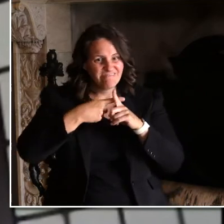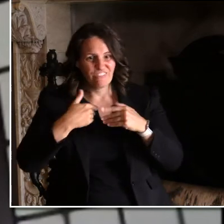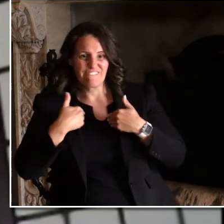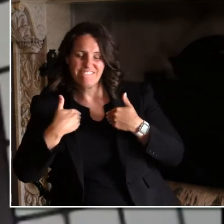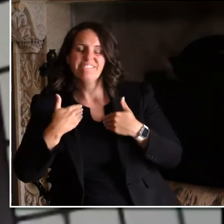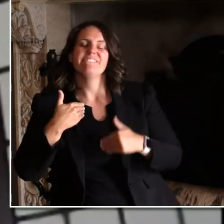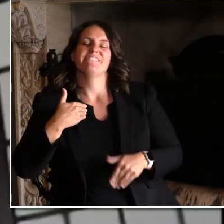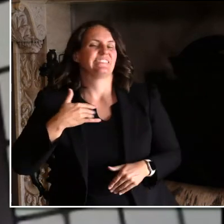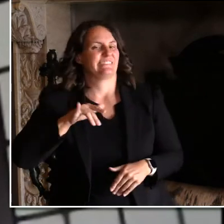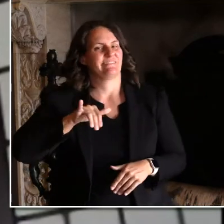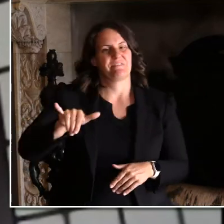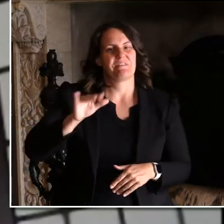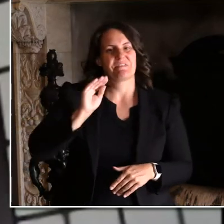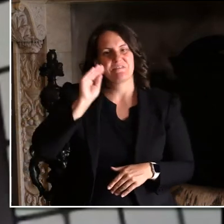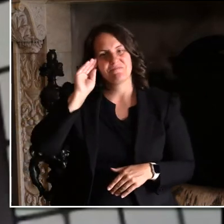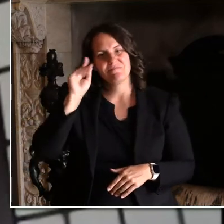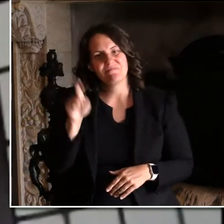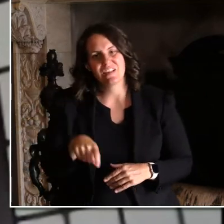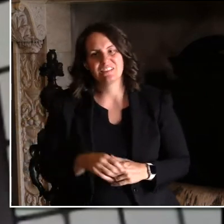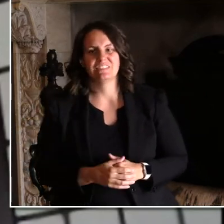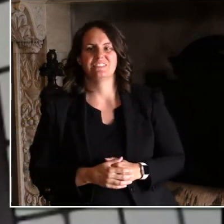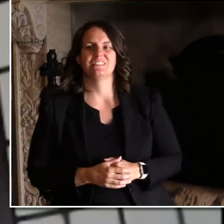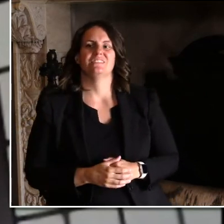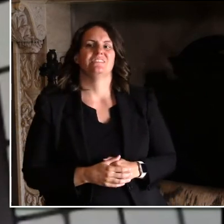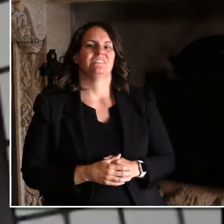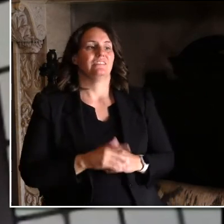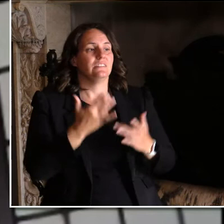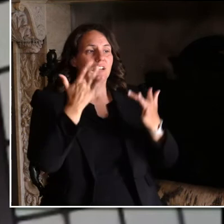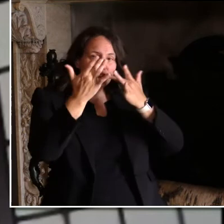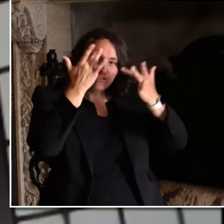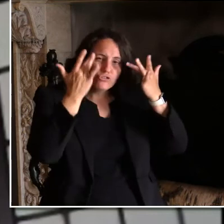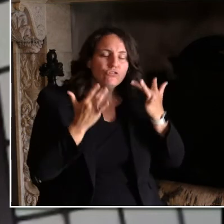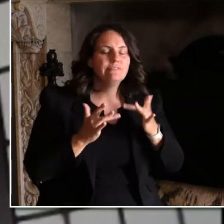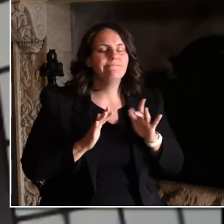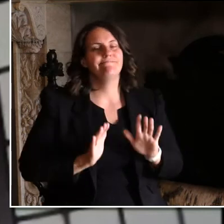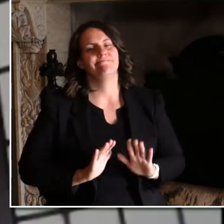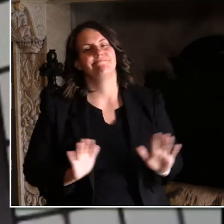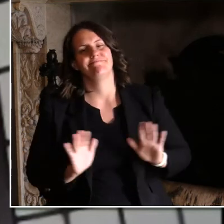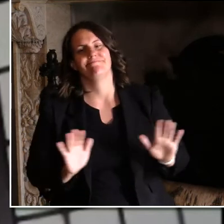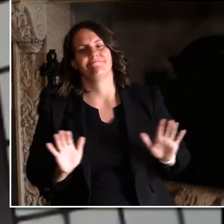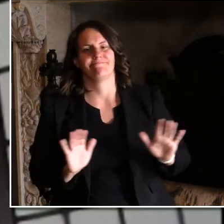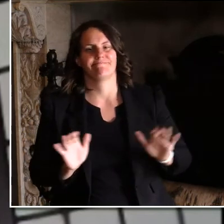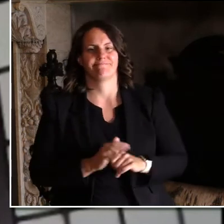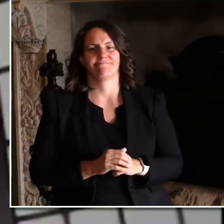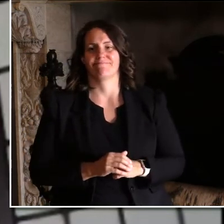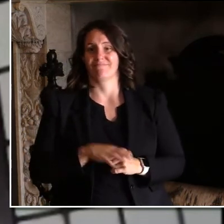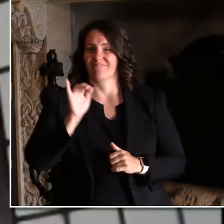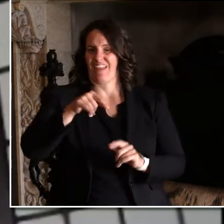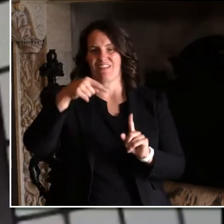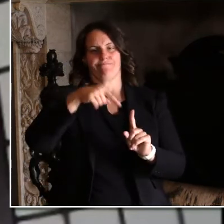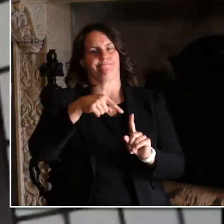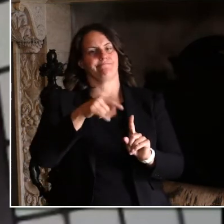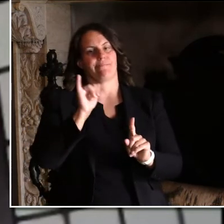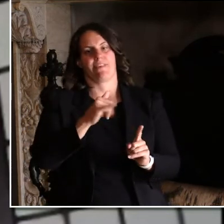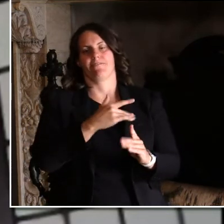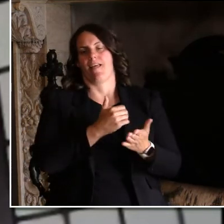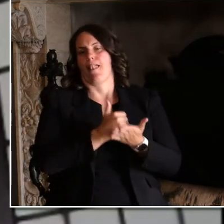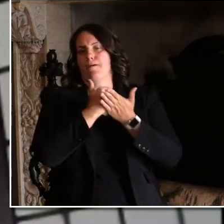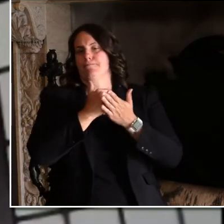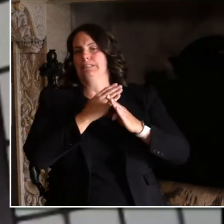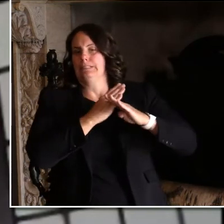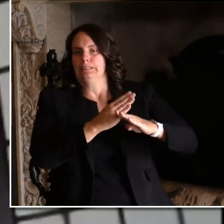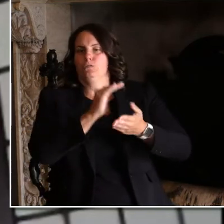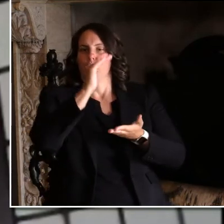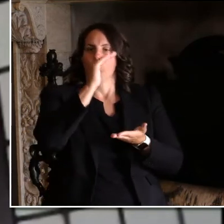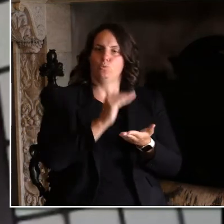are going to be the ways that we keep individuals safe. As far as the contact tracing and what we're seeing in